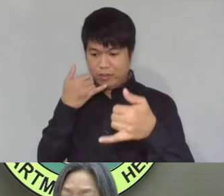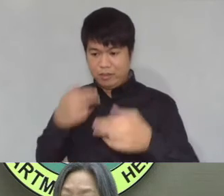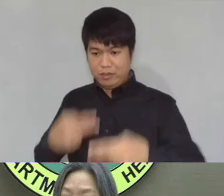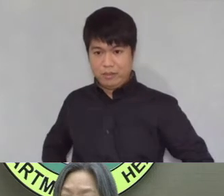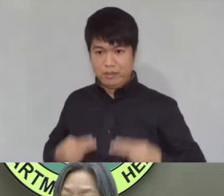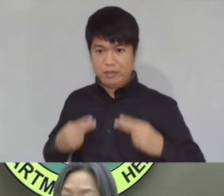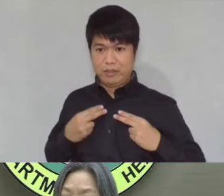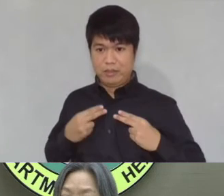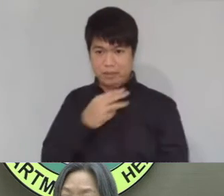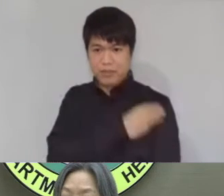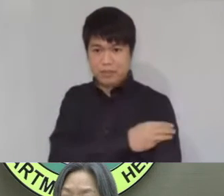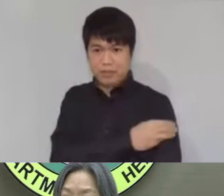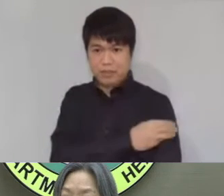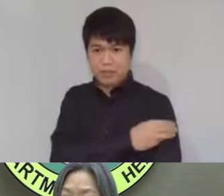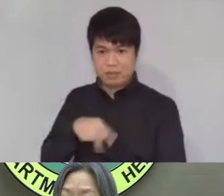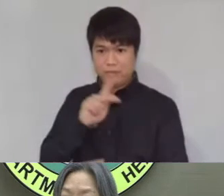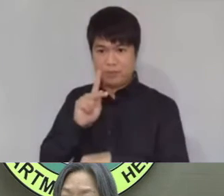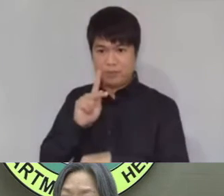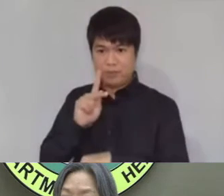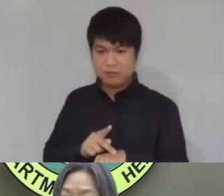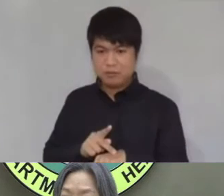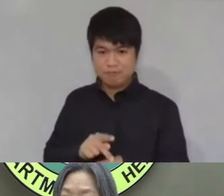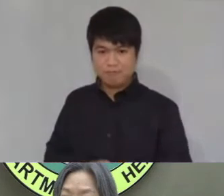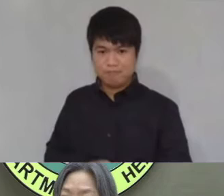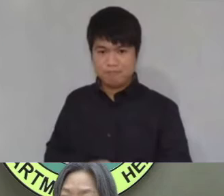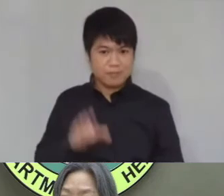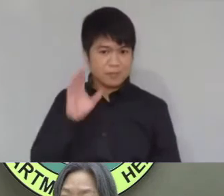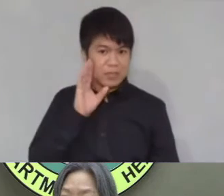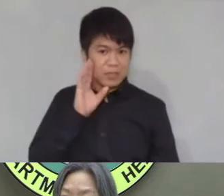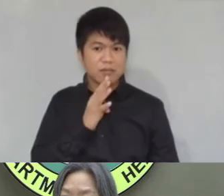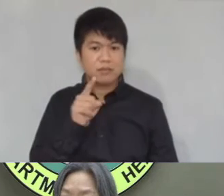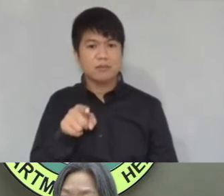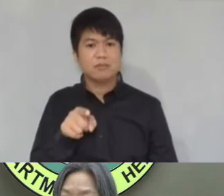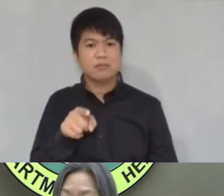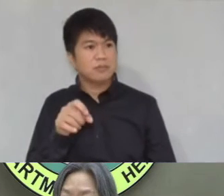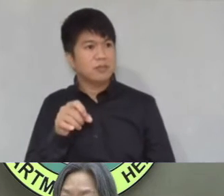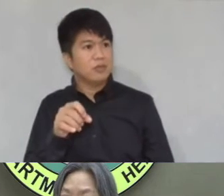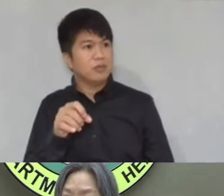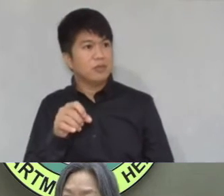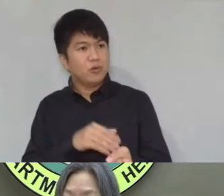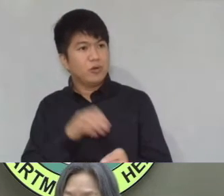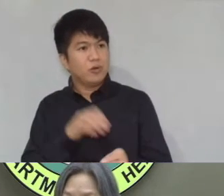for telehealth medicine in the Philippines. Okay. Yeah. Sige, tanongin natin si Dr. Iris is an educator. What do you